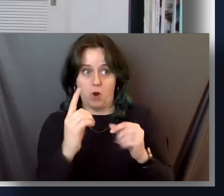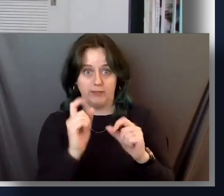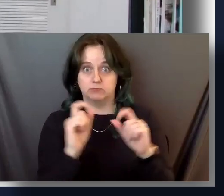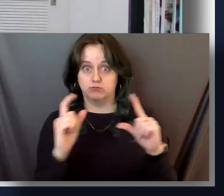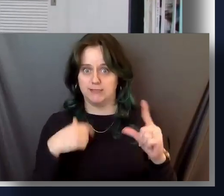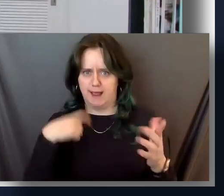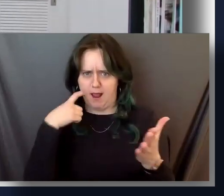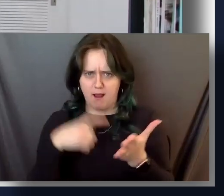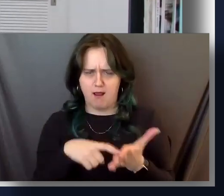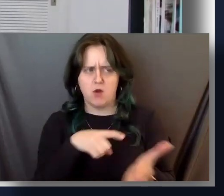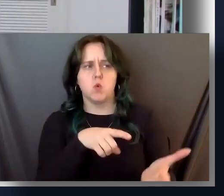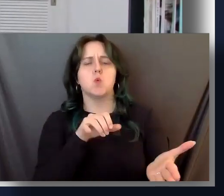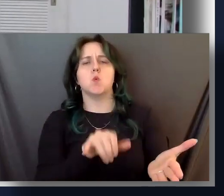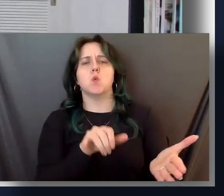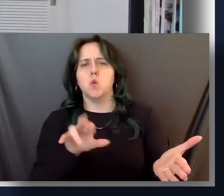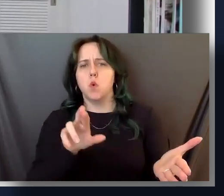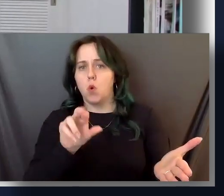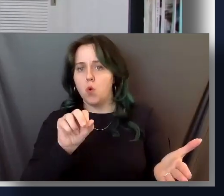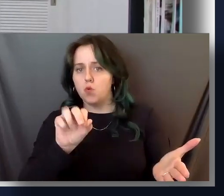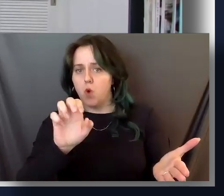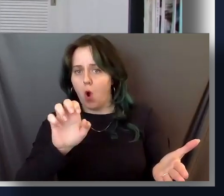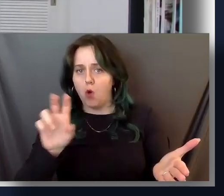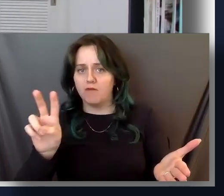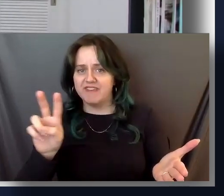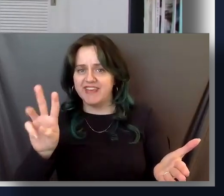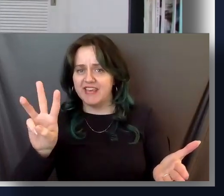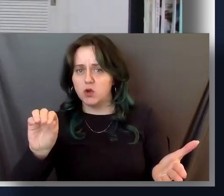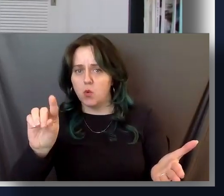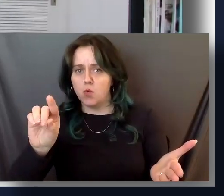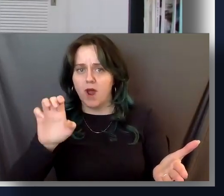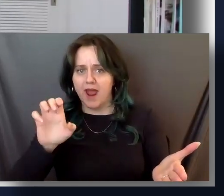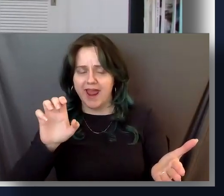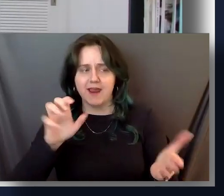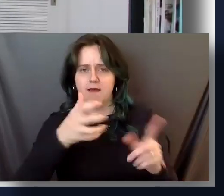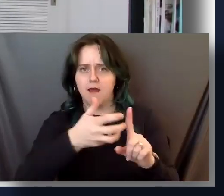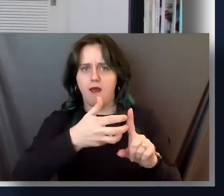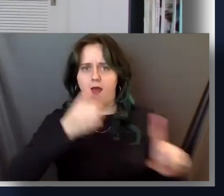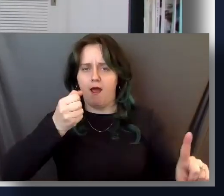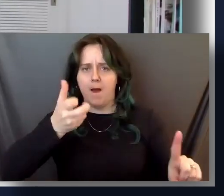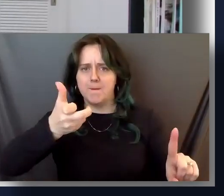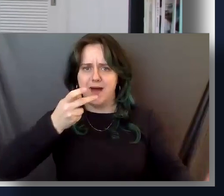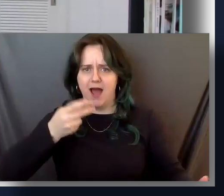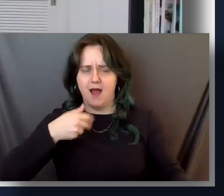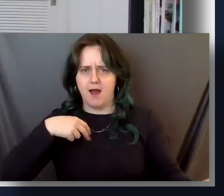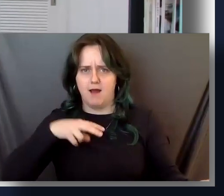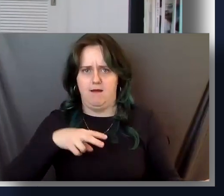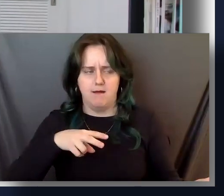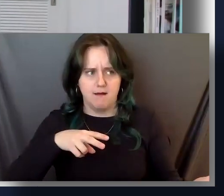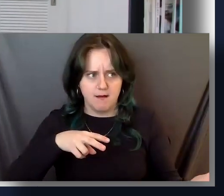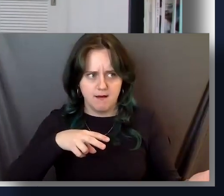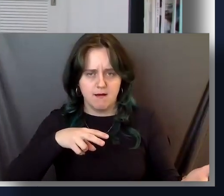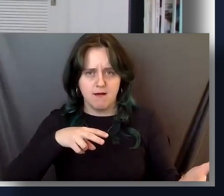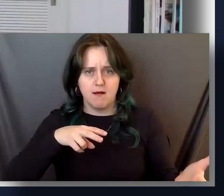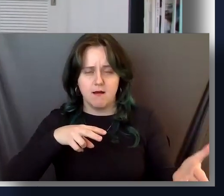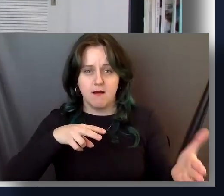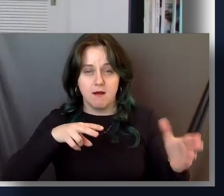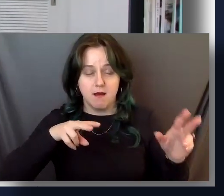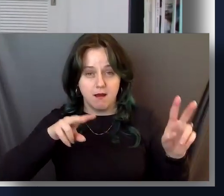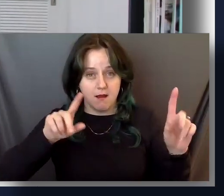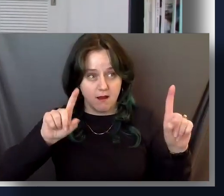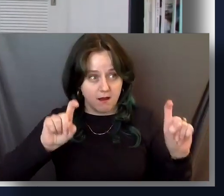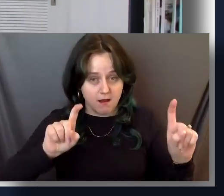me was when Roe v. Wade was overturned, which I thought